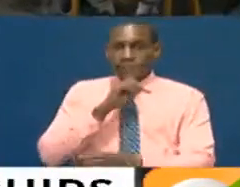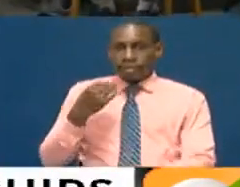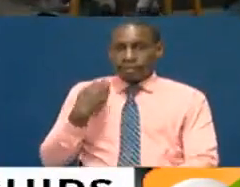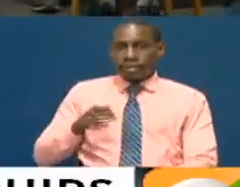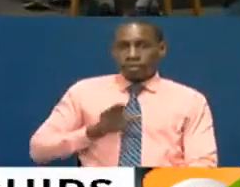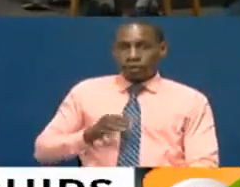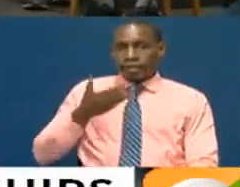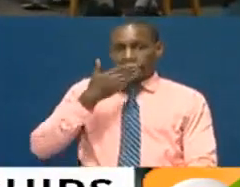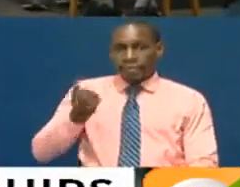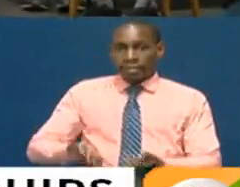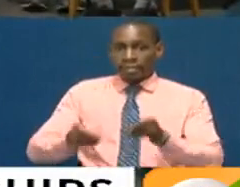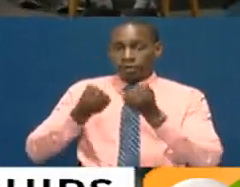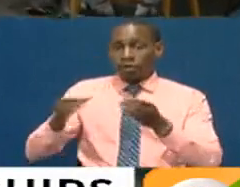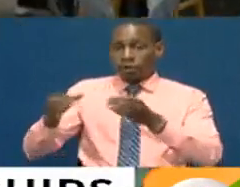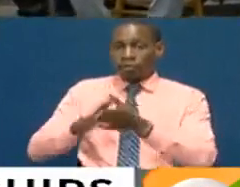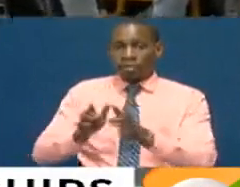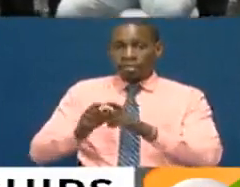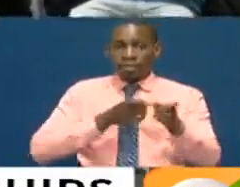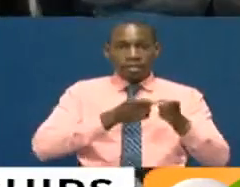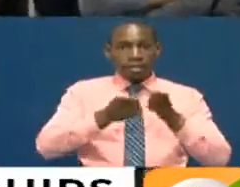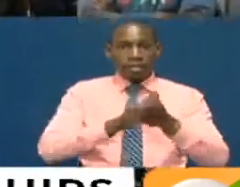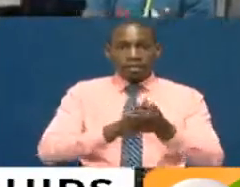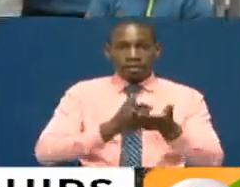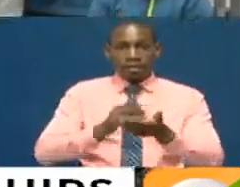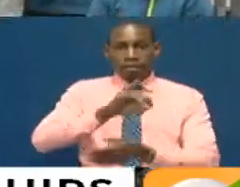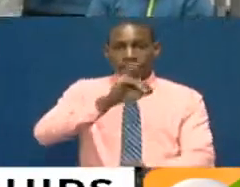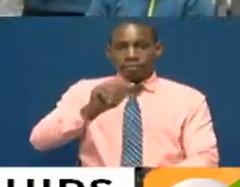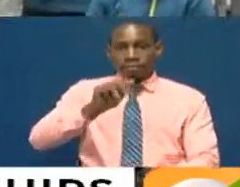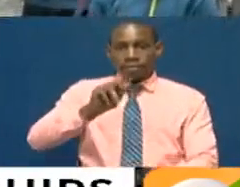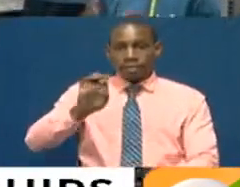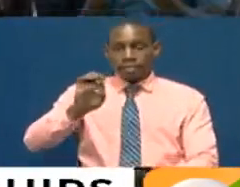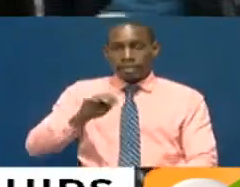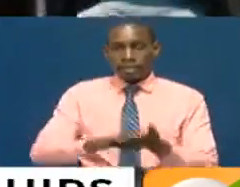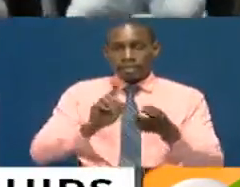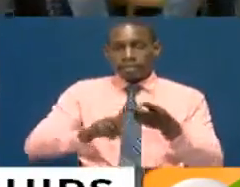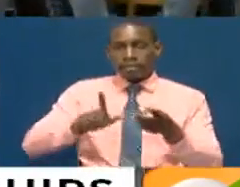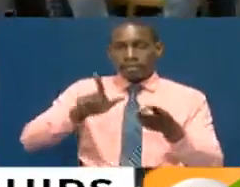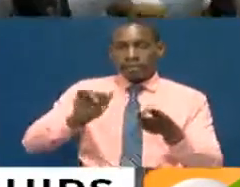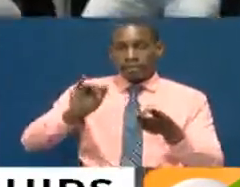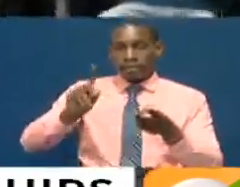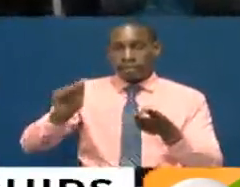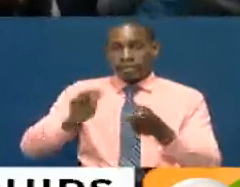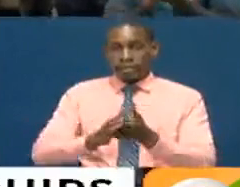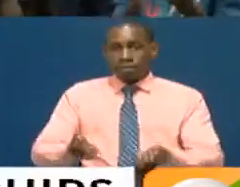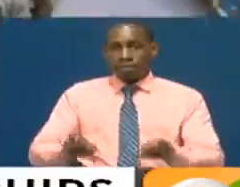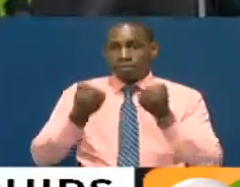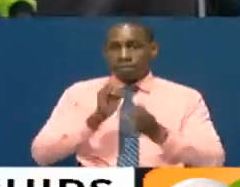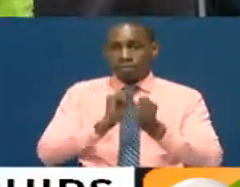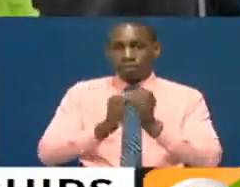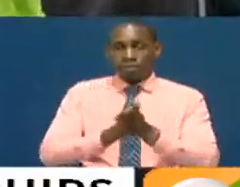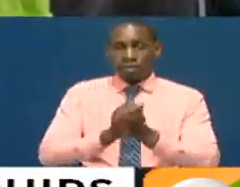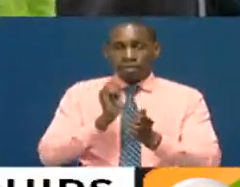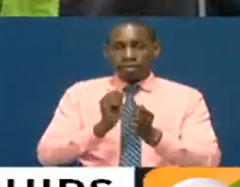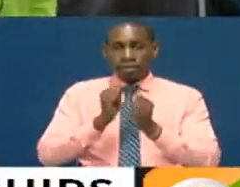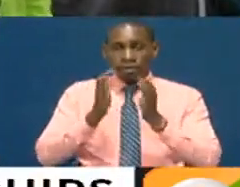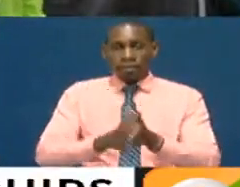in the women's best weightlifter category, which was dominated by Jackie Fortes and Lydia Nakidde. In the weightlifting competition, competitors